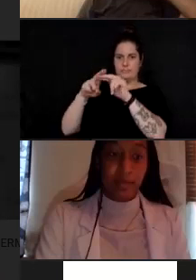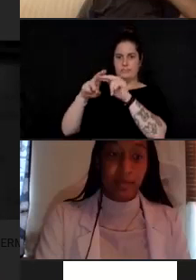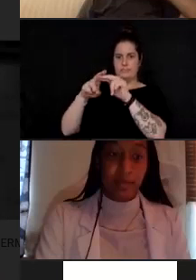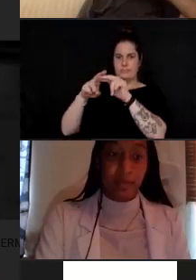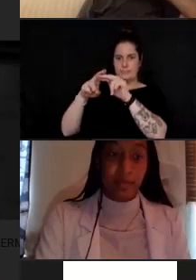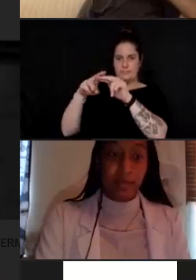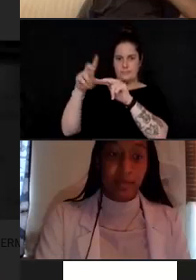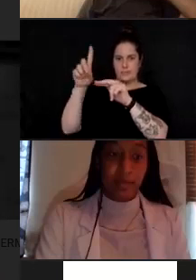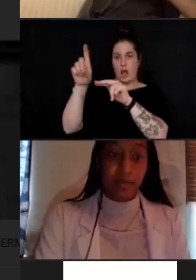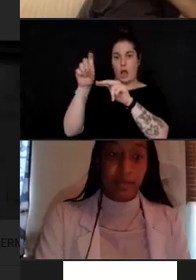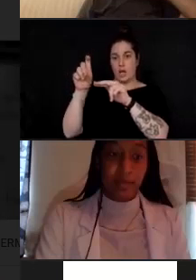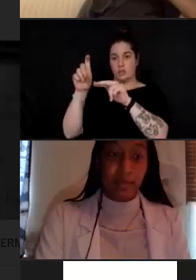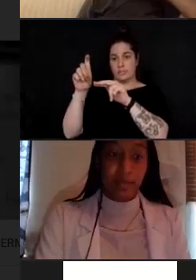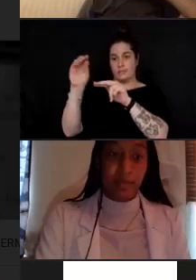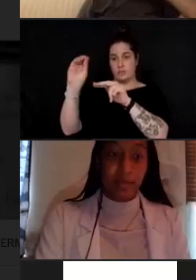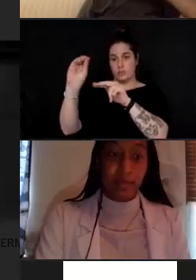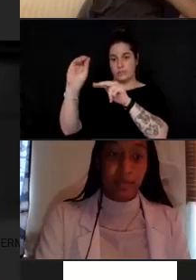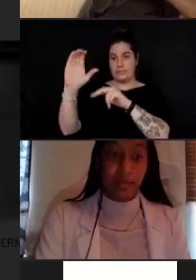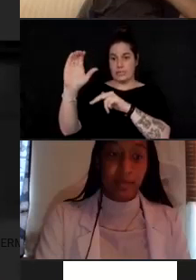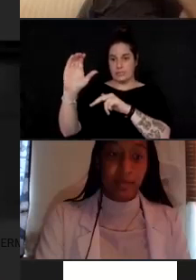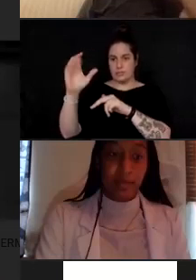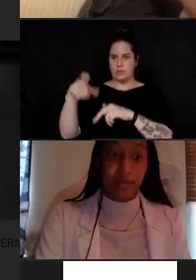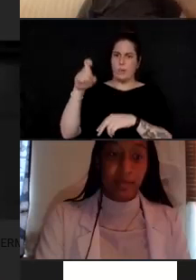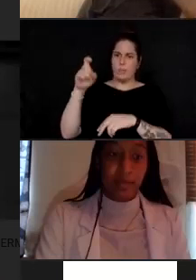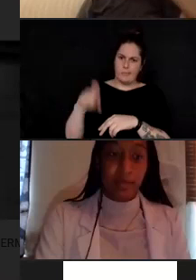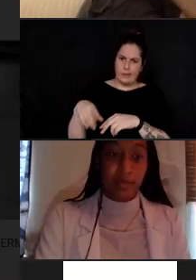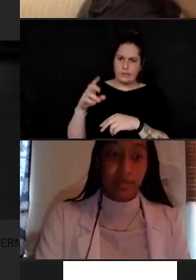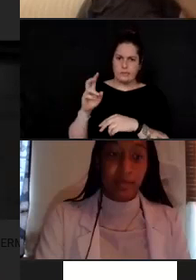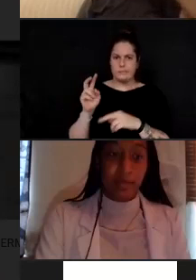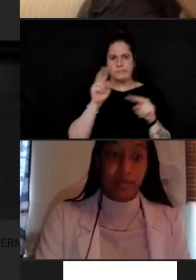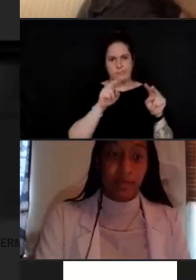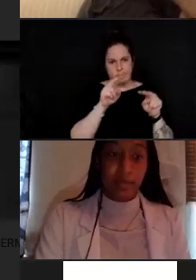to go look up in a table CP for copper. So I gave it here,